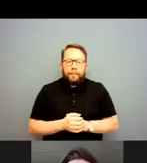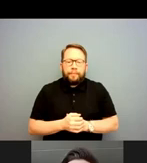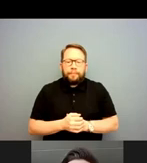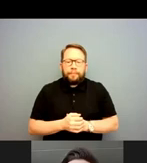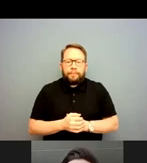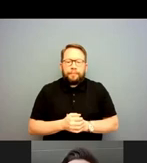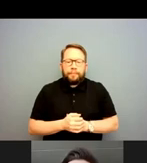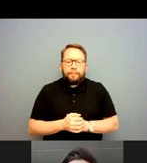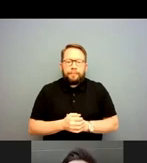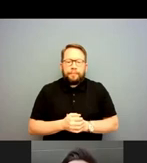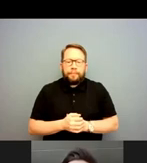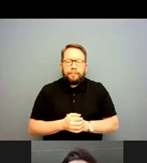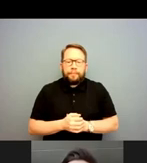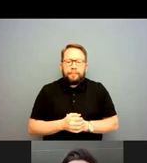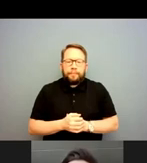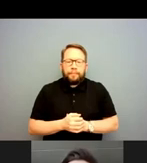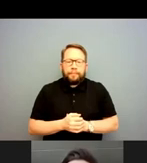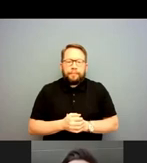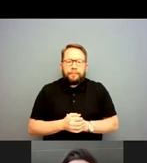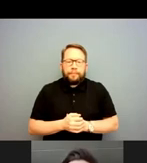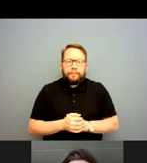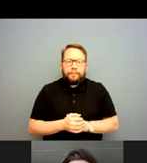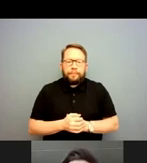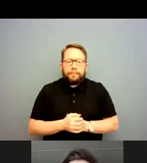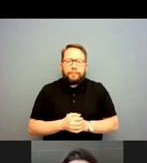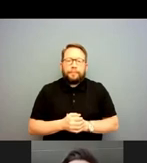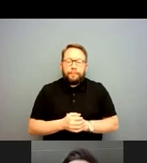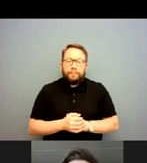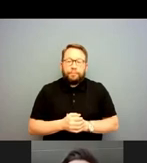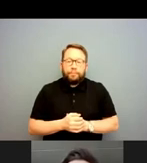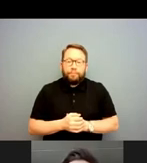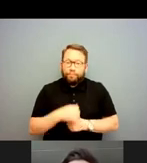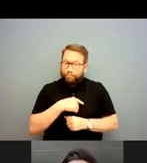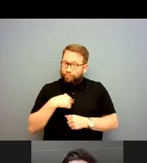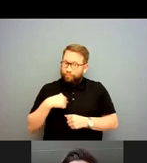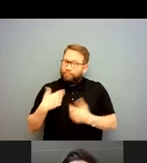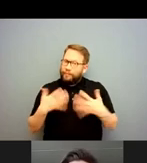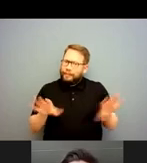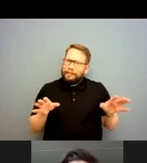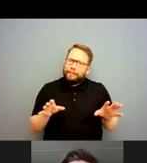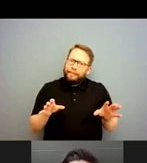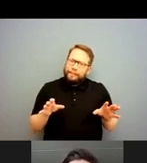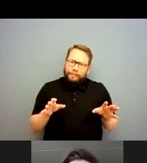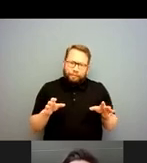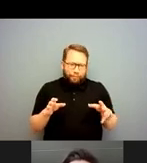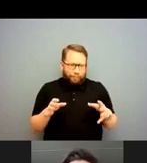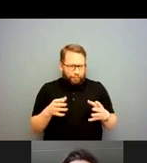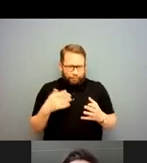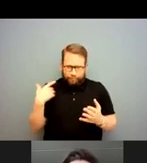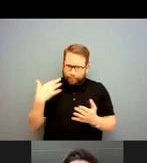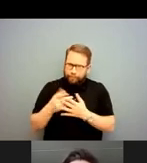Laila, Susanne already discussed about the content of the UN Declaration on the Rights of Indigenous